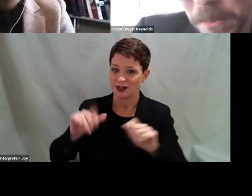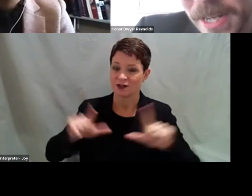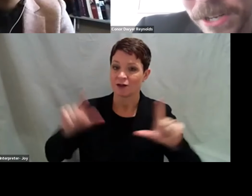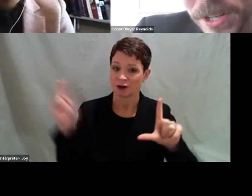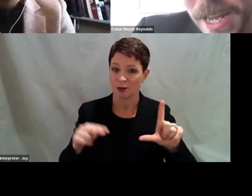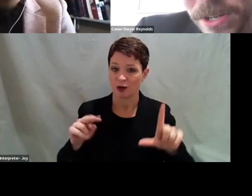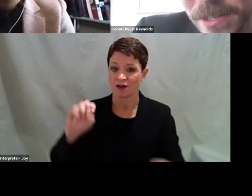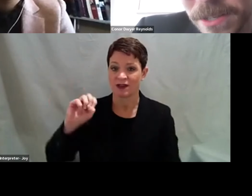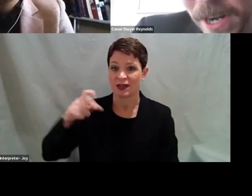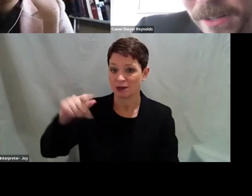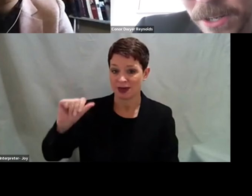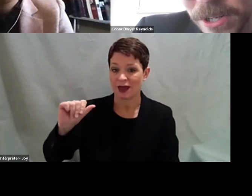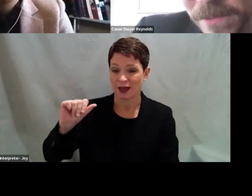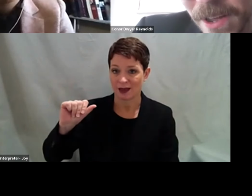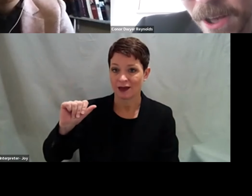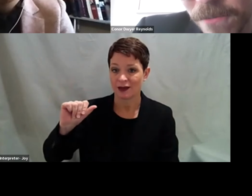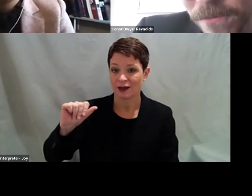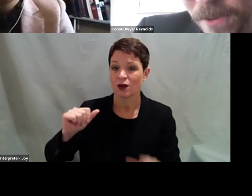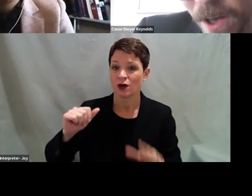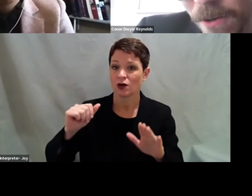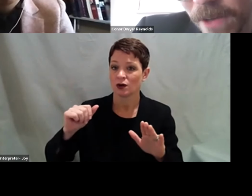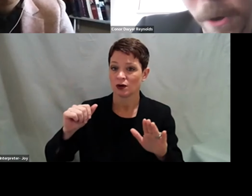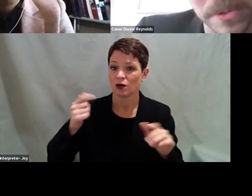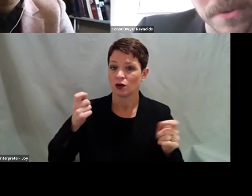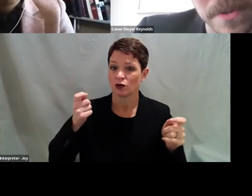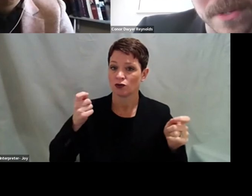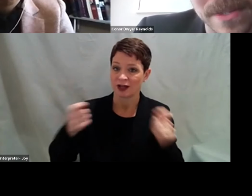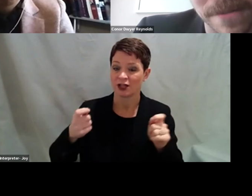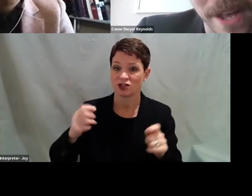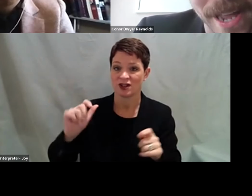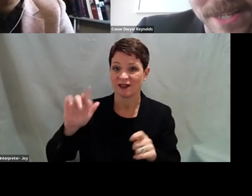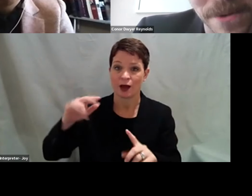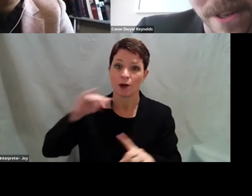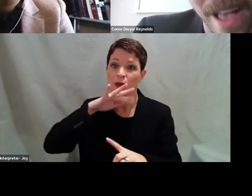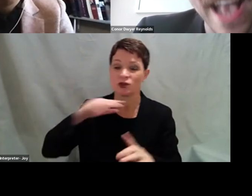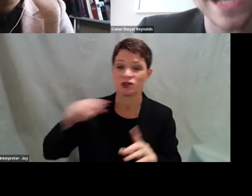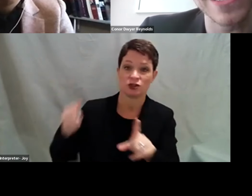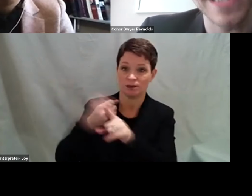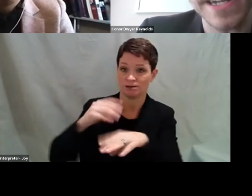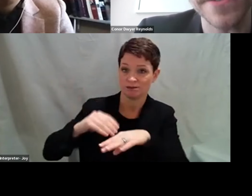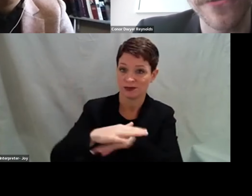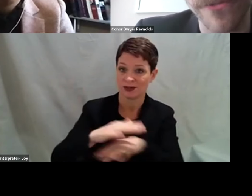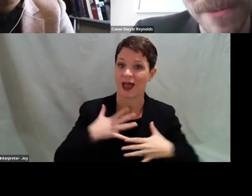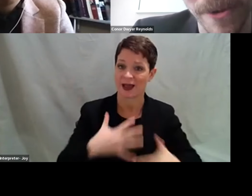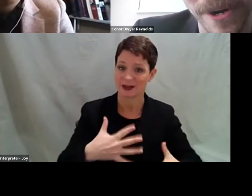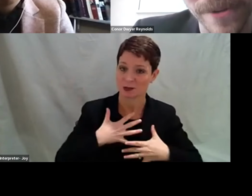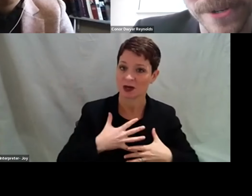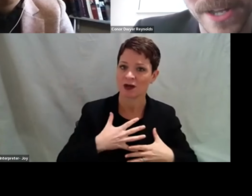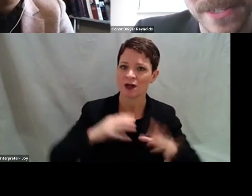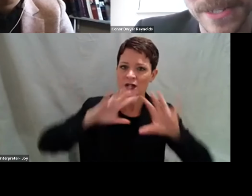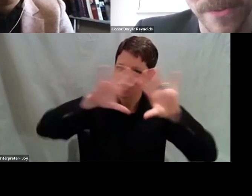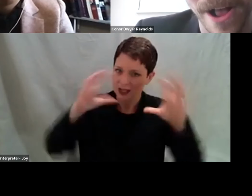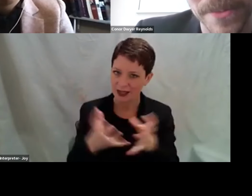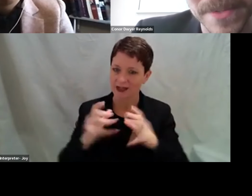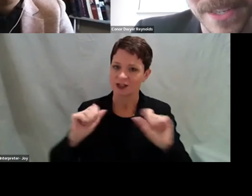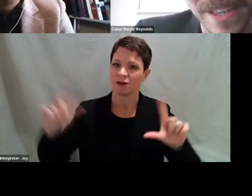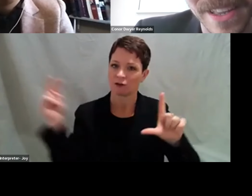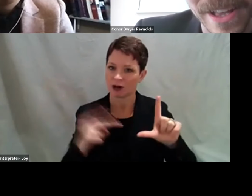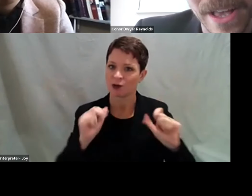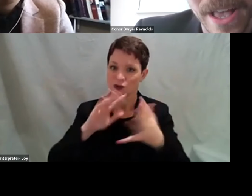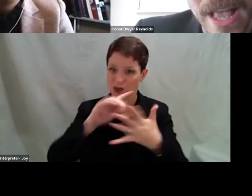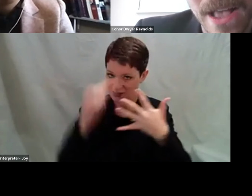Environmental Protection Agency's regulation of air pollutants that affect asthma, a collective framework for addressing these